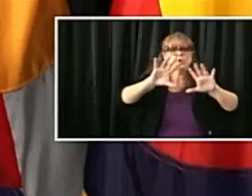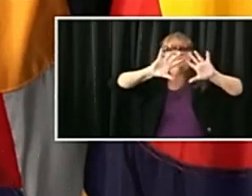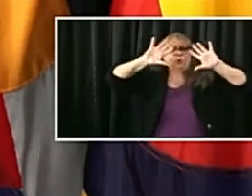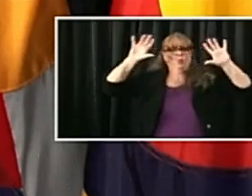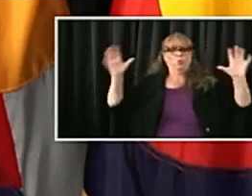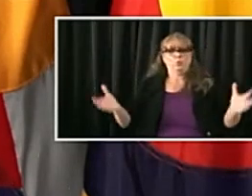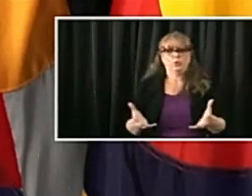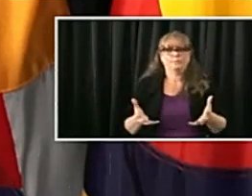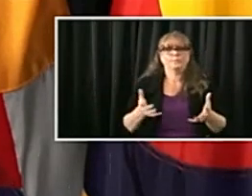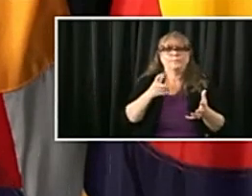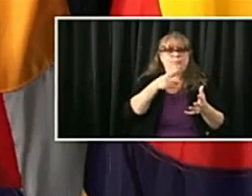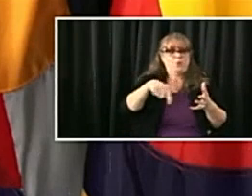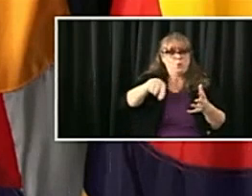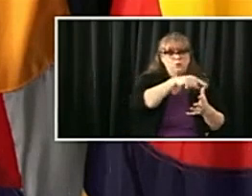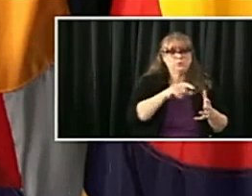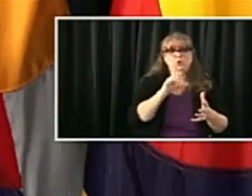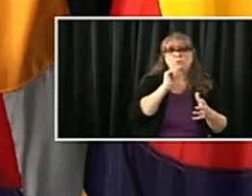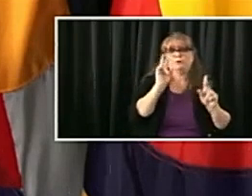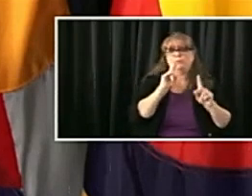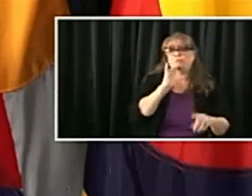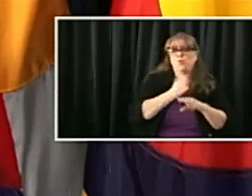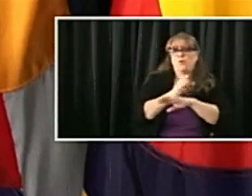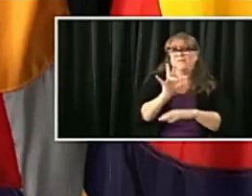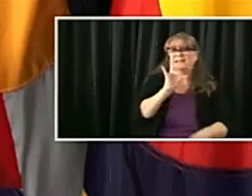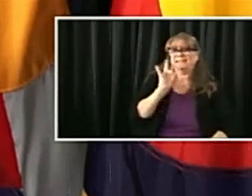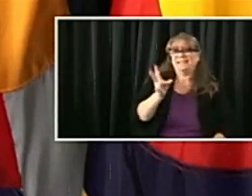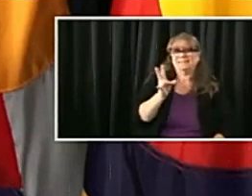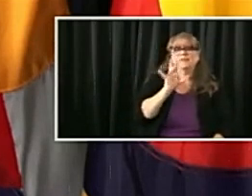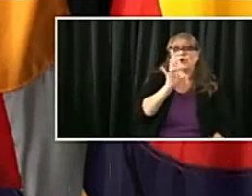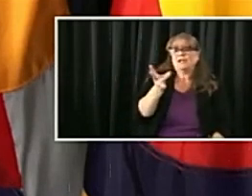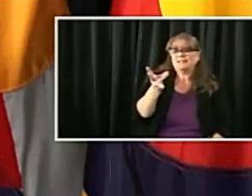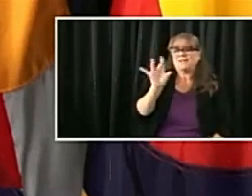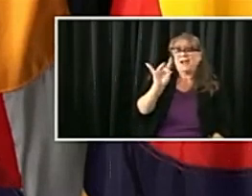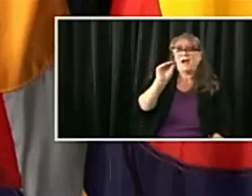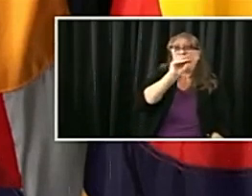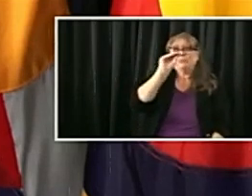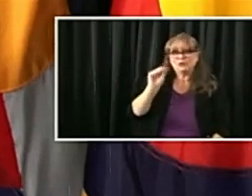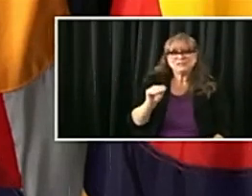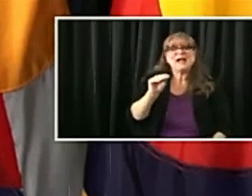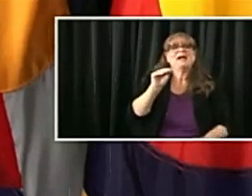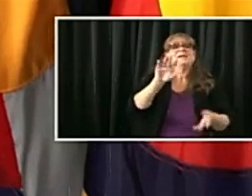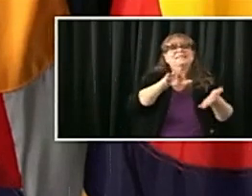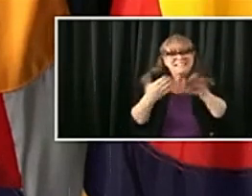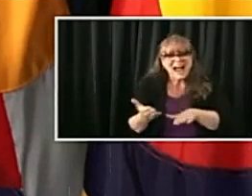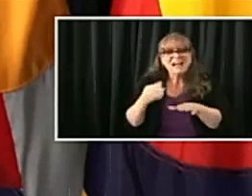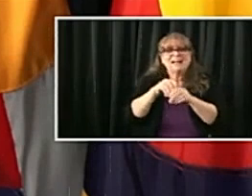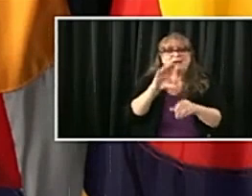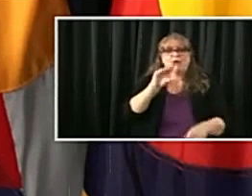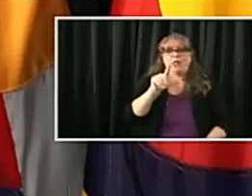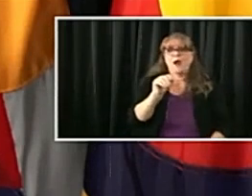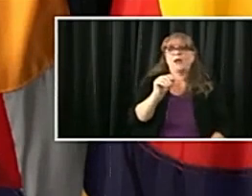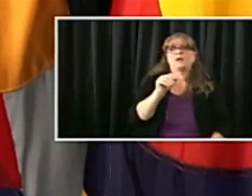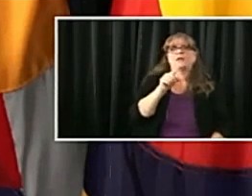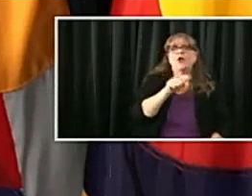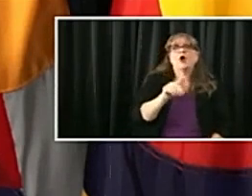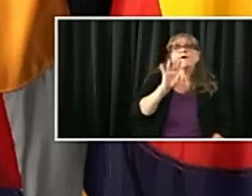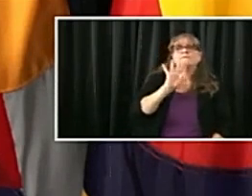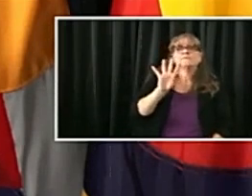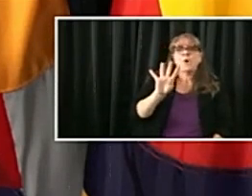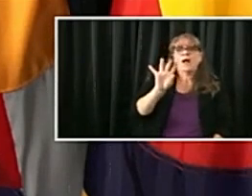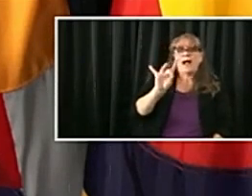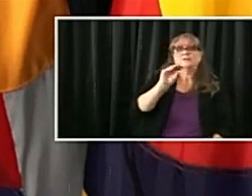represents 78% of deaths, over 40% of hospitalizations. It would be very difficult to